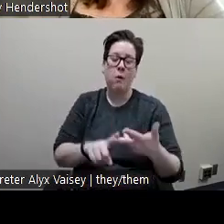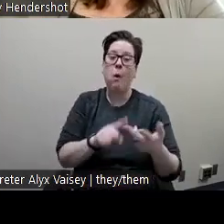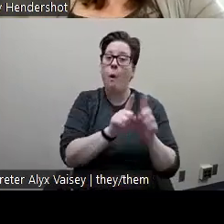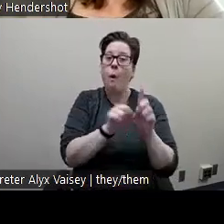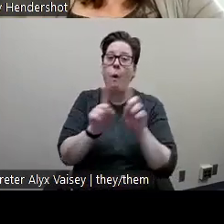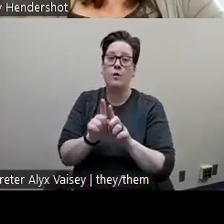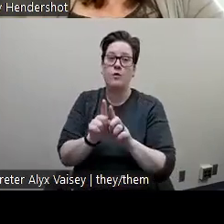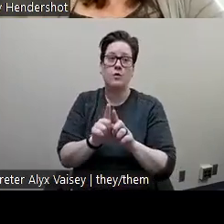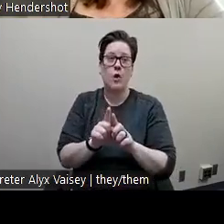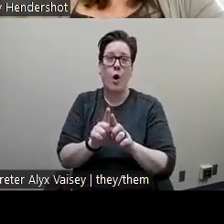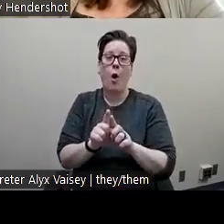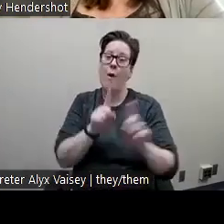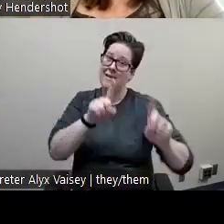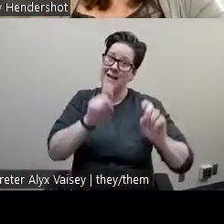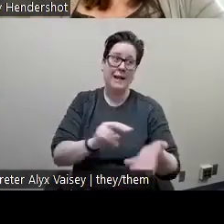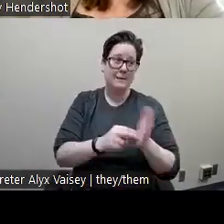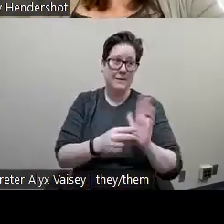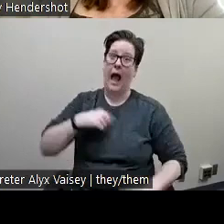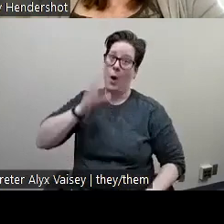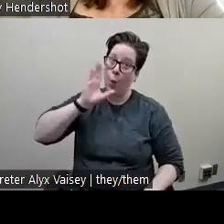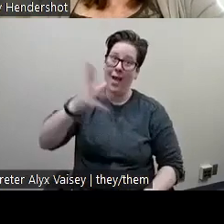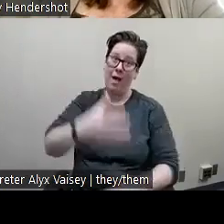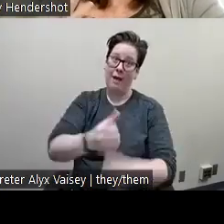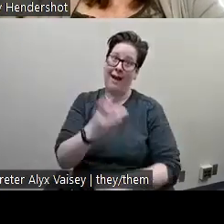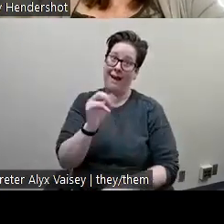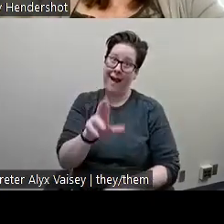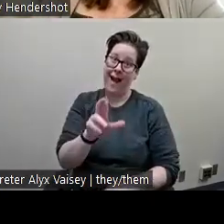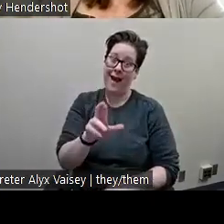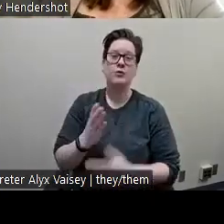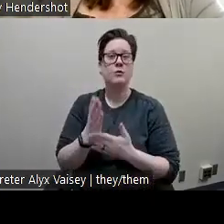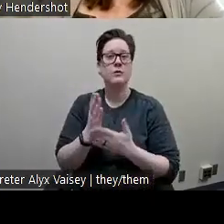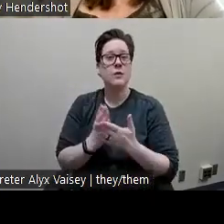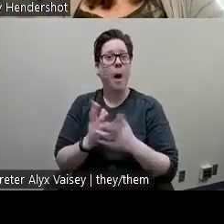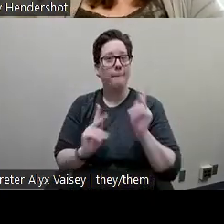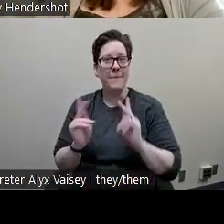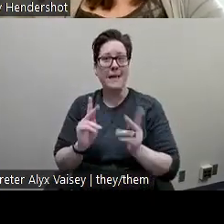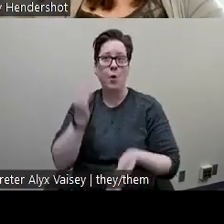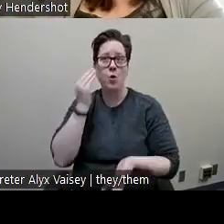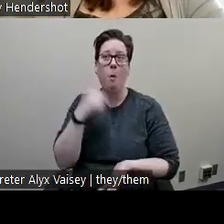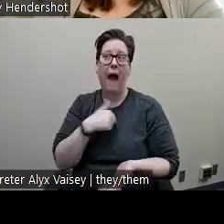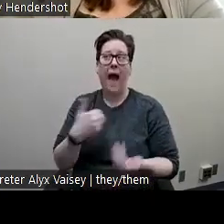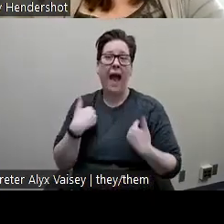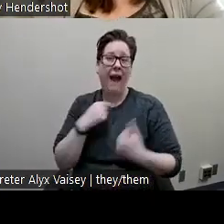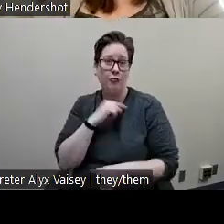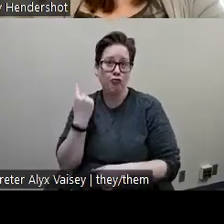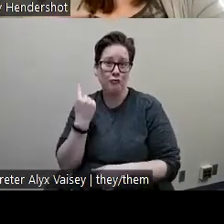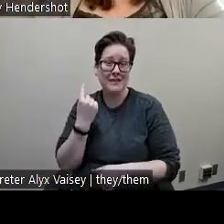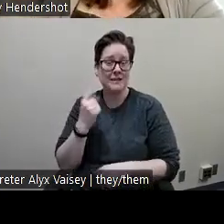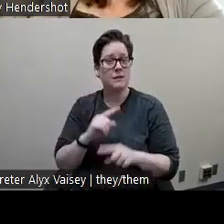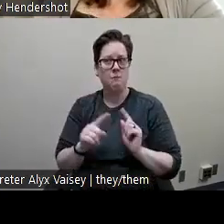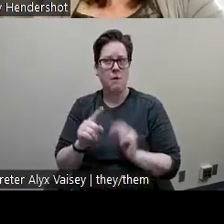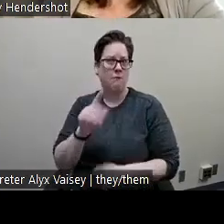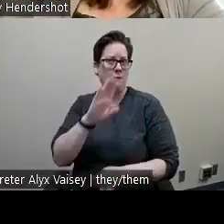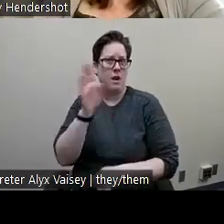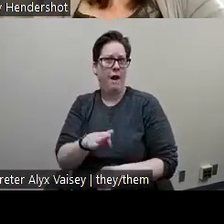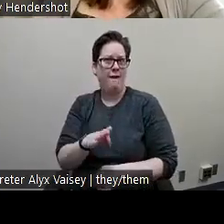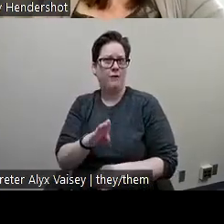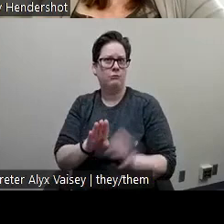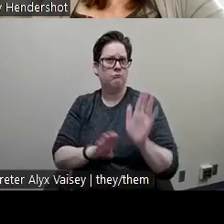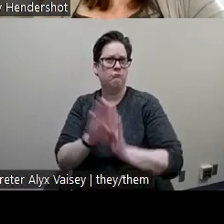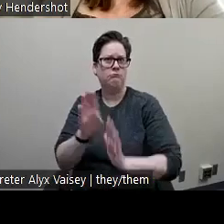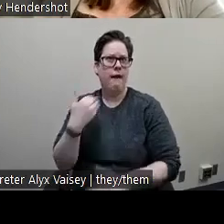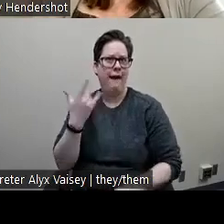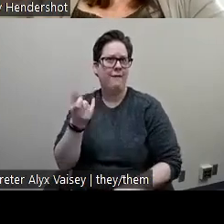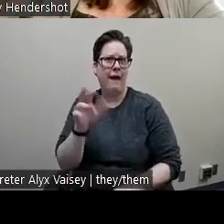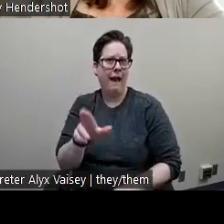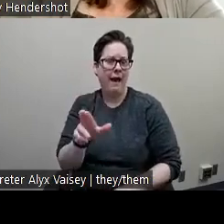to get cancer in the future. So some people walking around with genetic risk never develop a cancer. They're just at higher risk. They may never